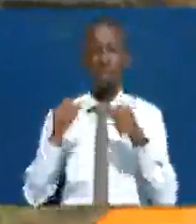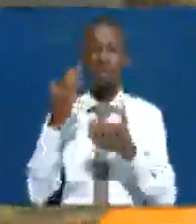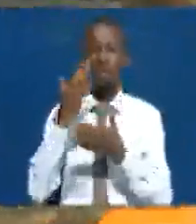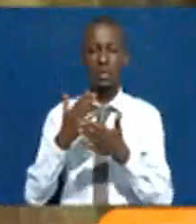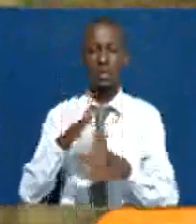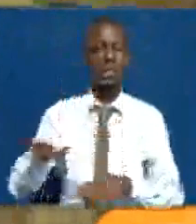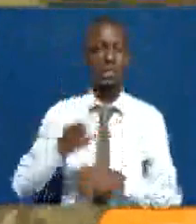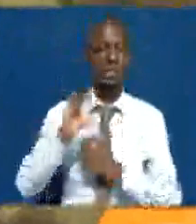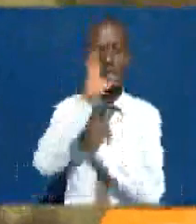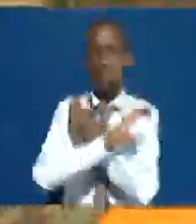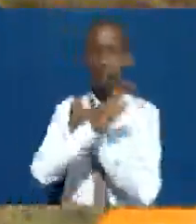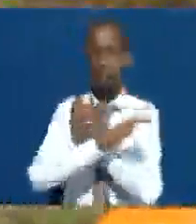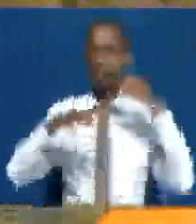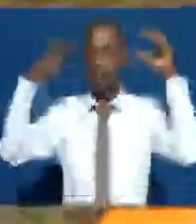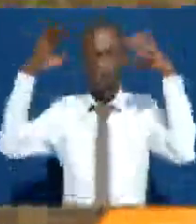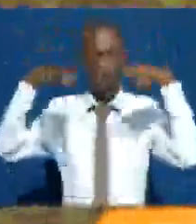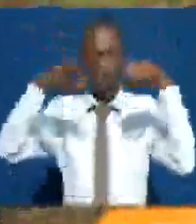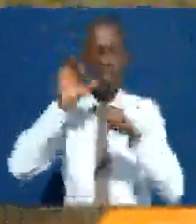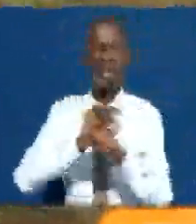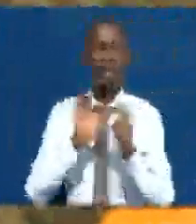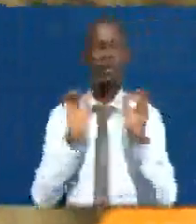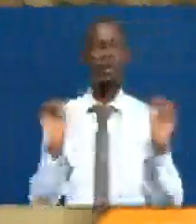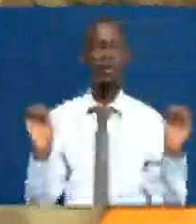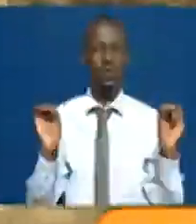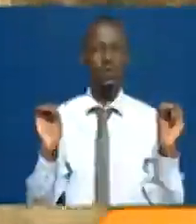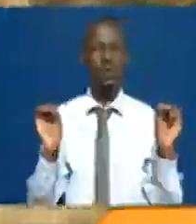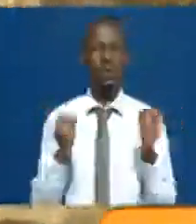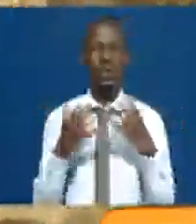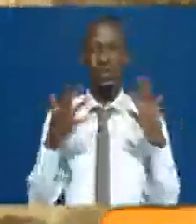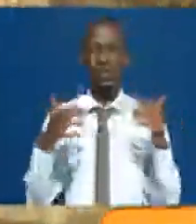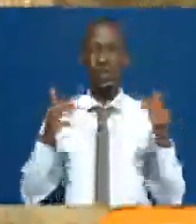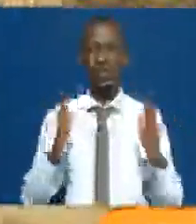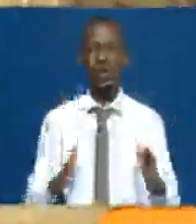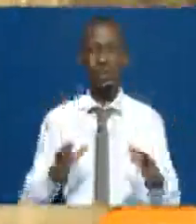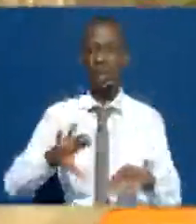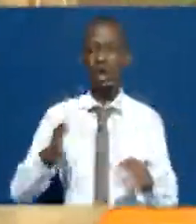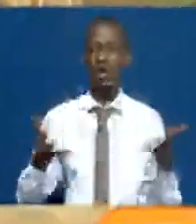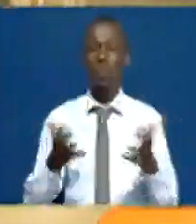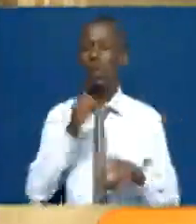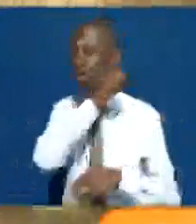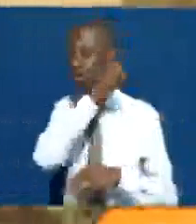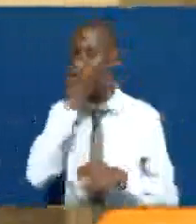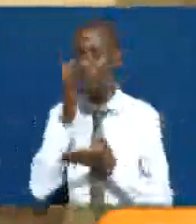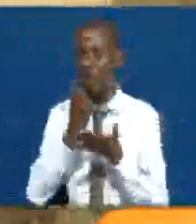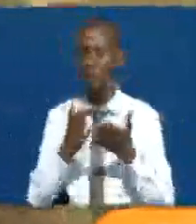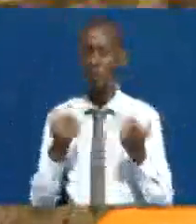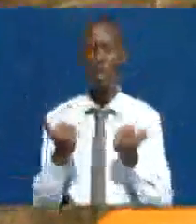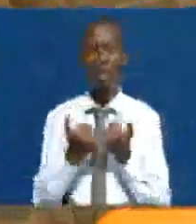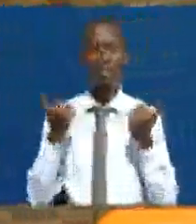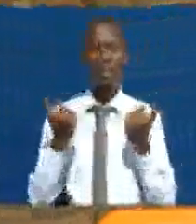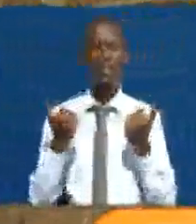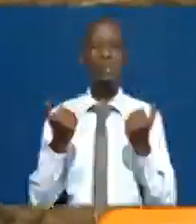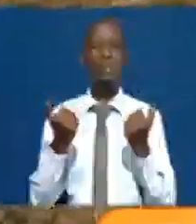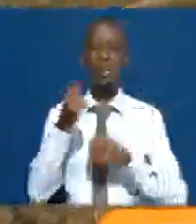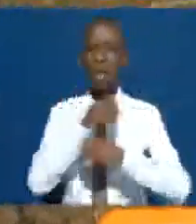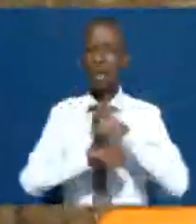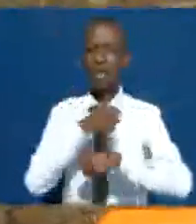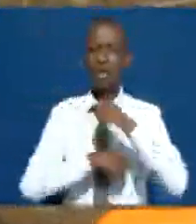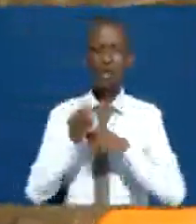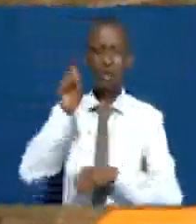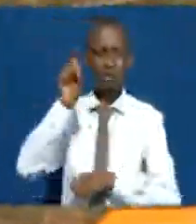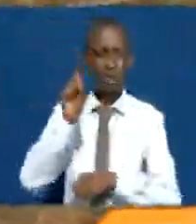rainfall. Despite this projection, farmers in semi-arid counties are not taking any chances as they employ